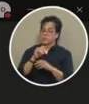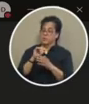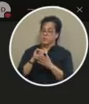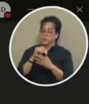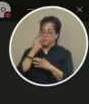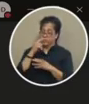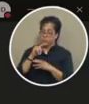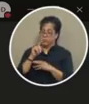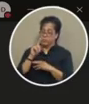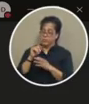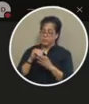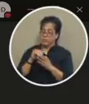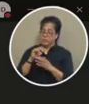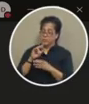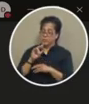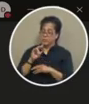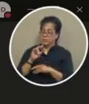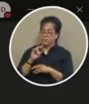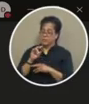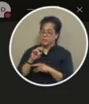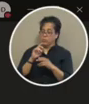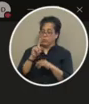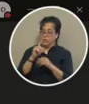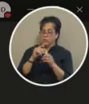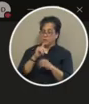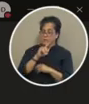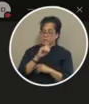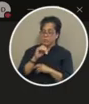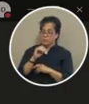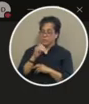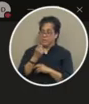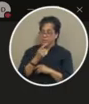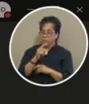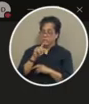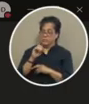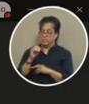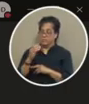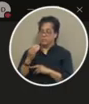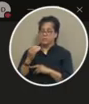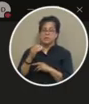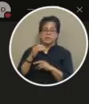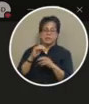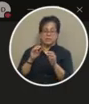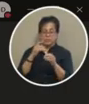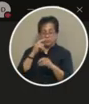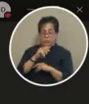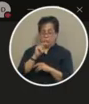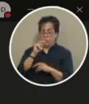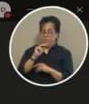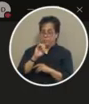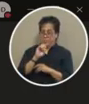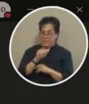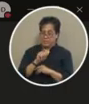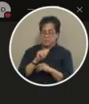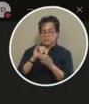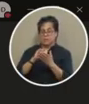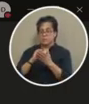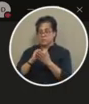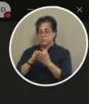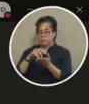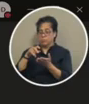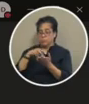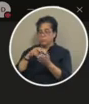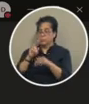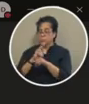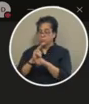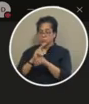for 1007 and 1011 North Mesa. This would permit a mix of office, residential, and ballroom use.